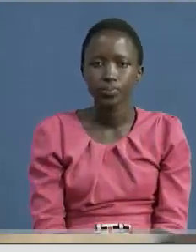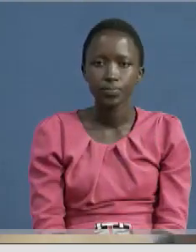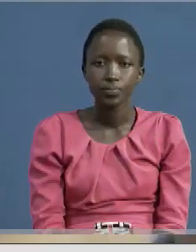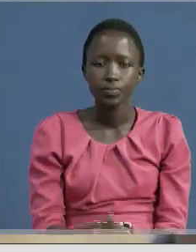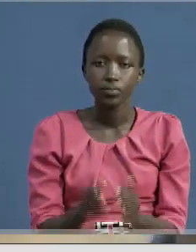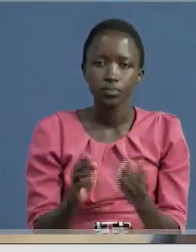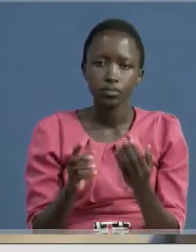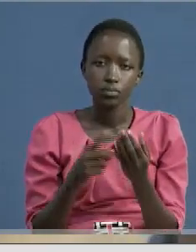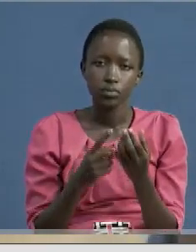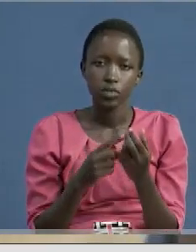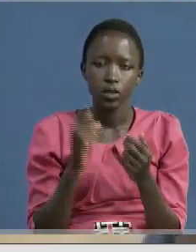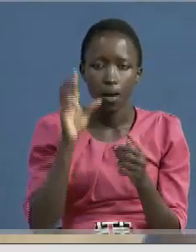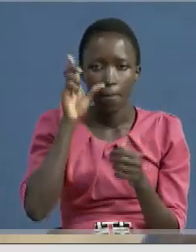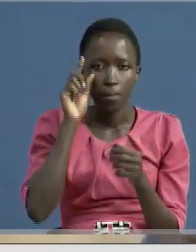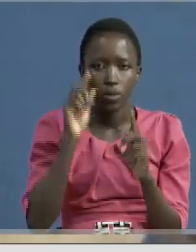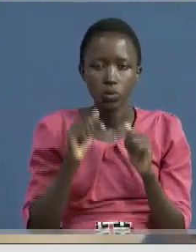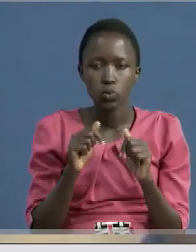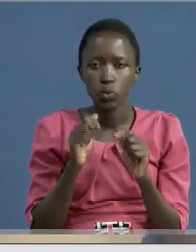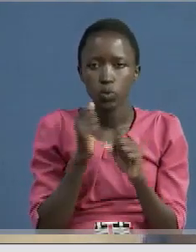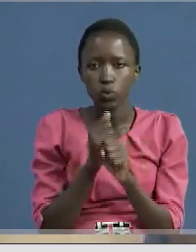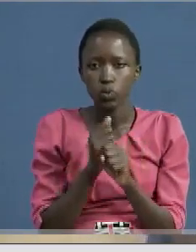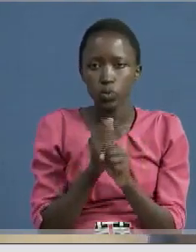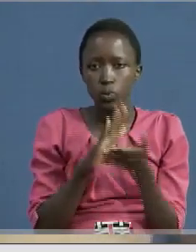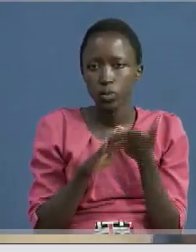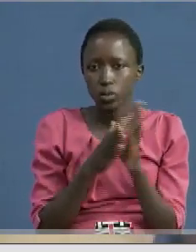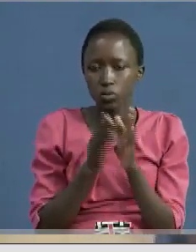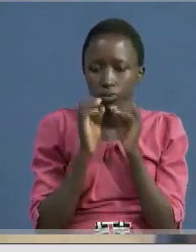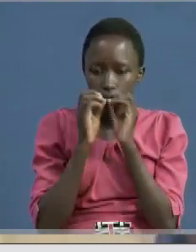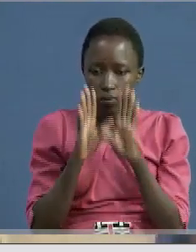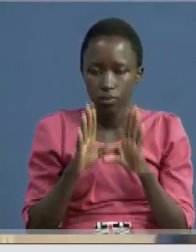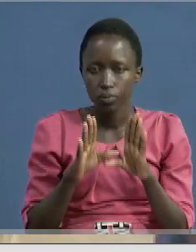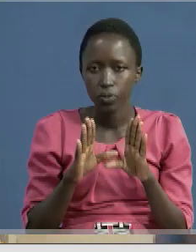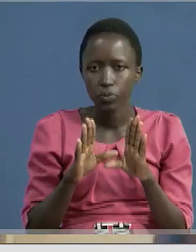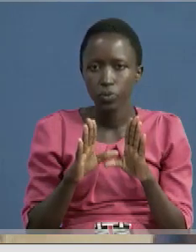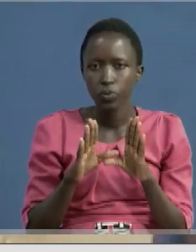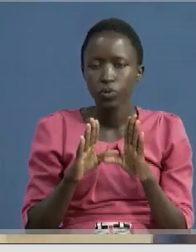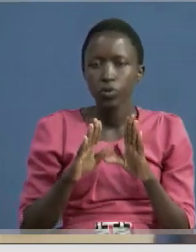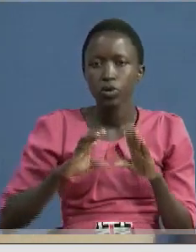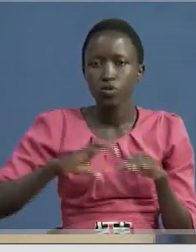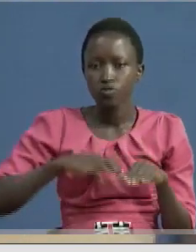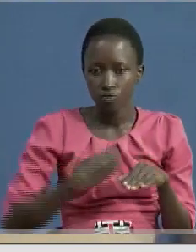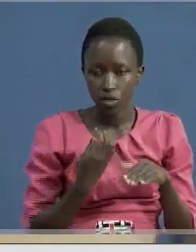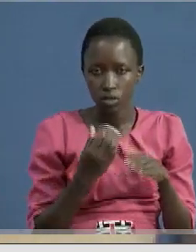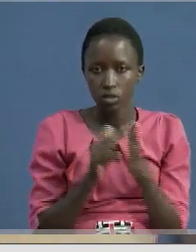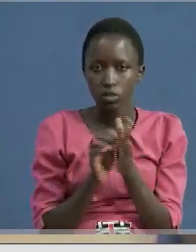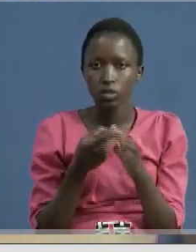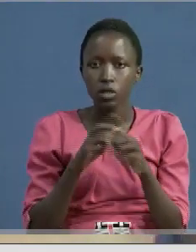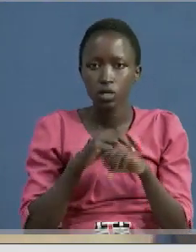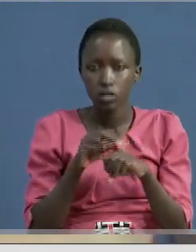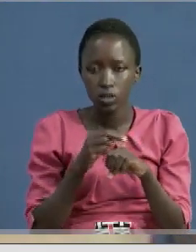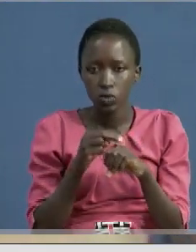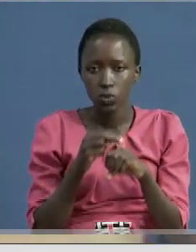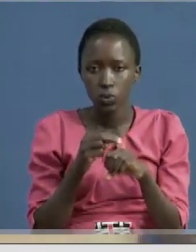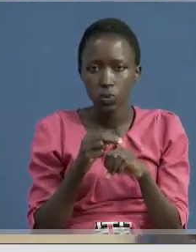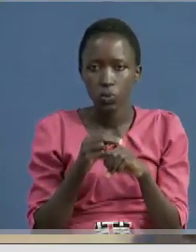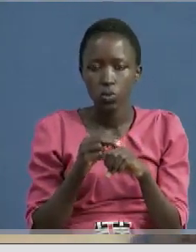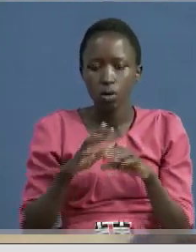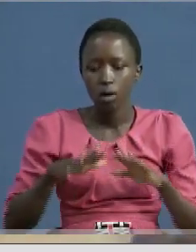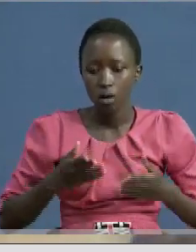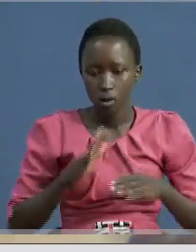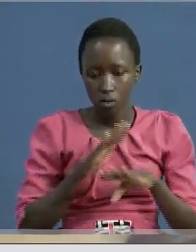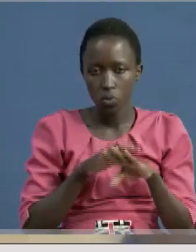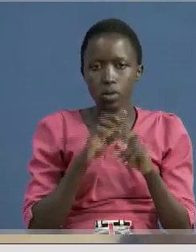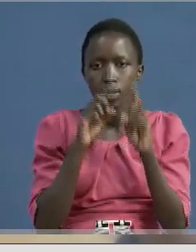be sampling Mombasa today and we'll be doing impromptu checks. Credibility of a nation depends on how good